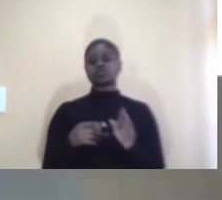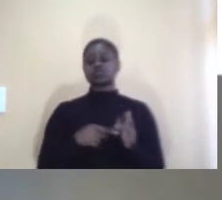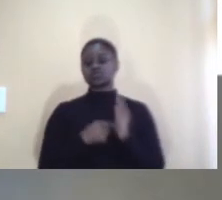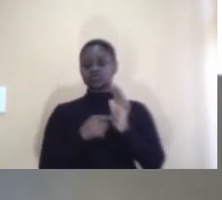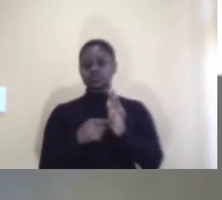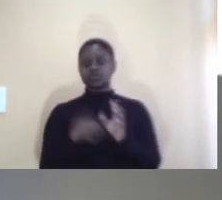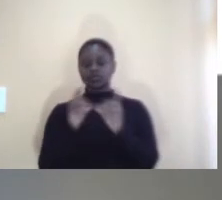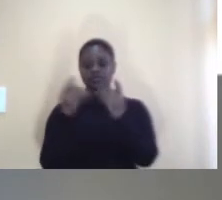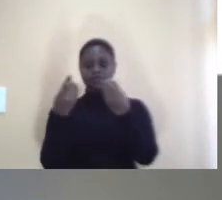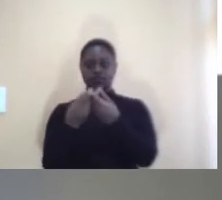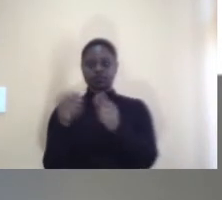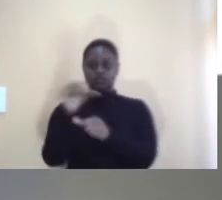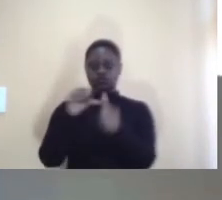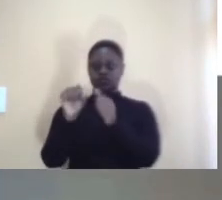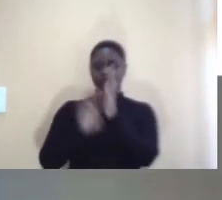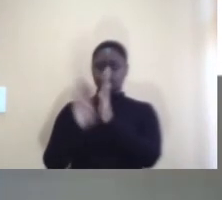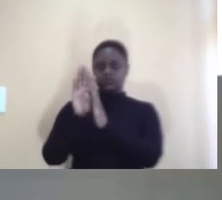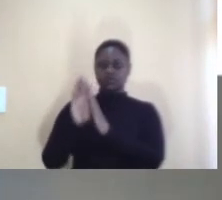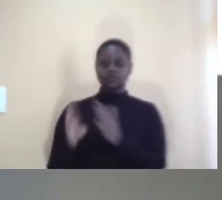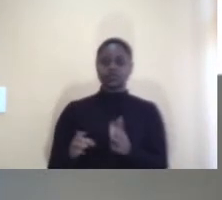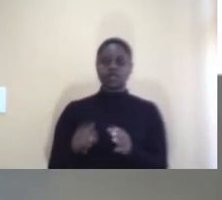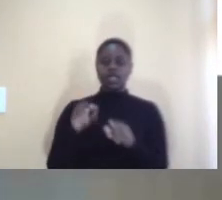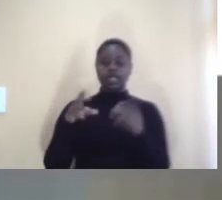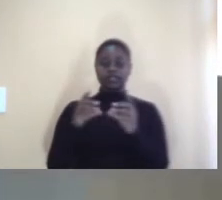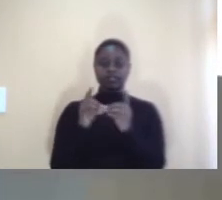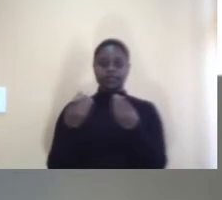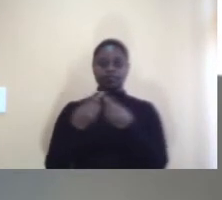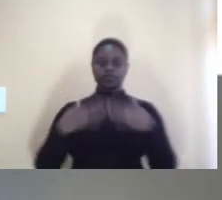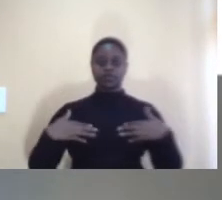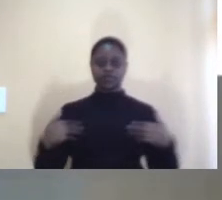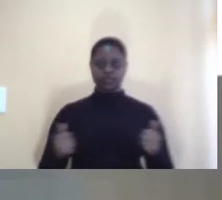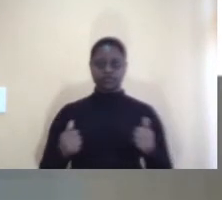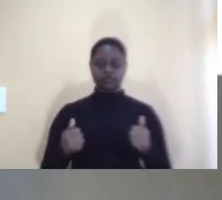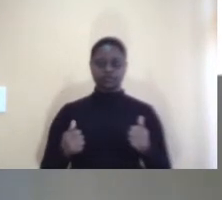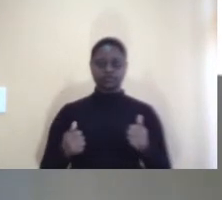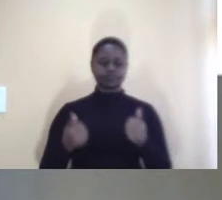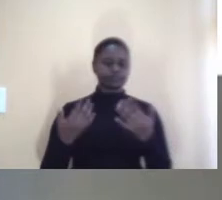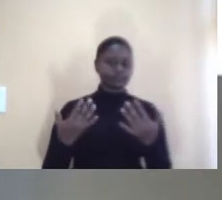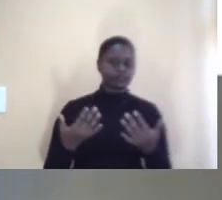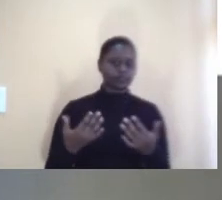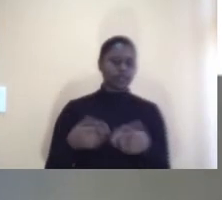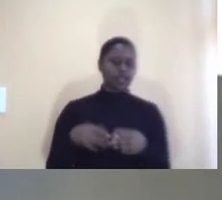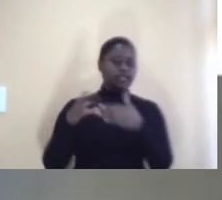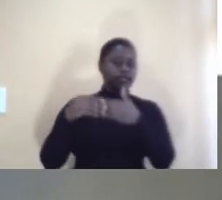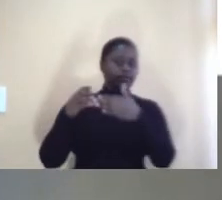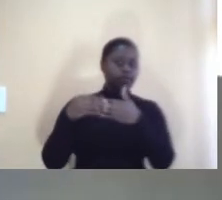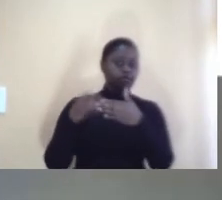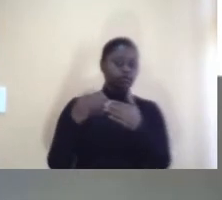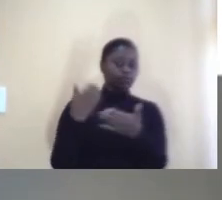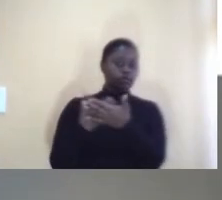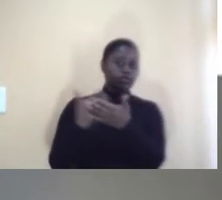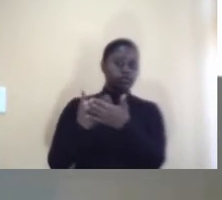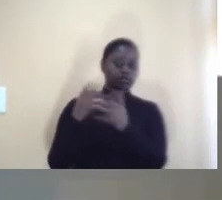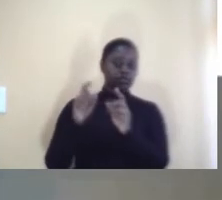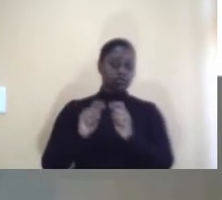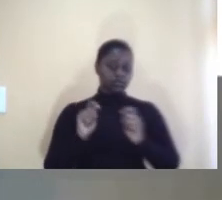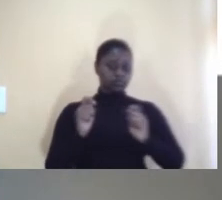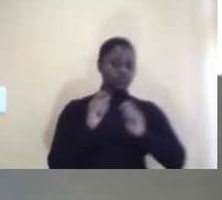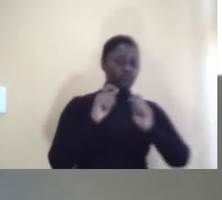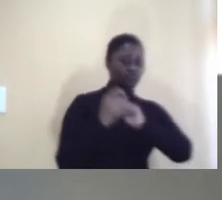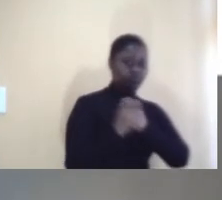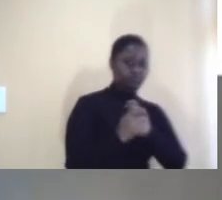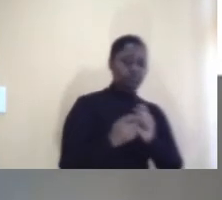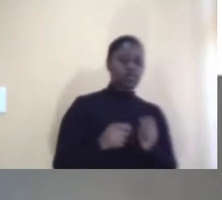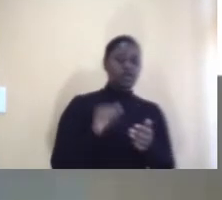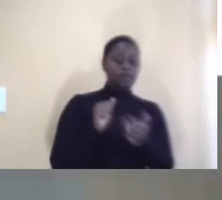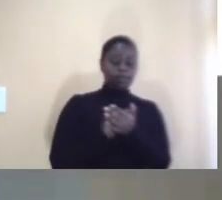the Department of Social Development and the Department of Health. The Department of Agriculture, as a member of the Economic Transformation Cluster,